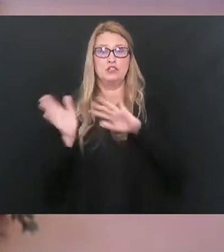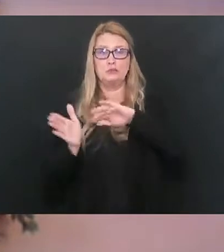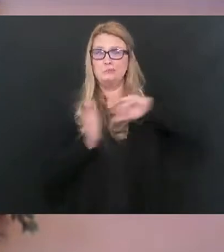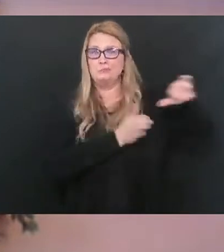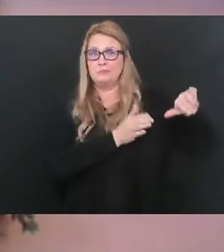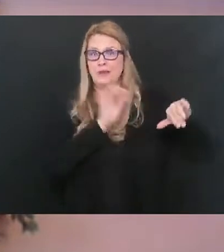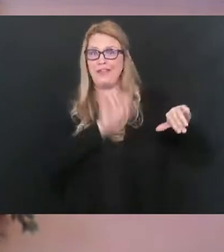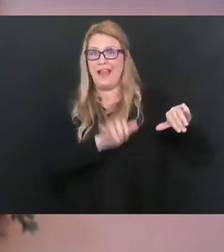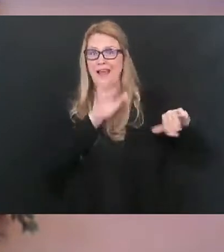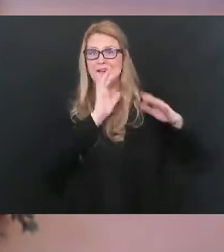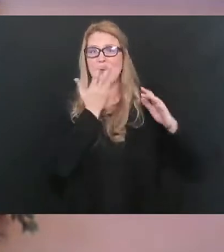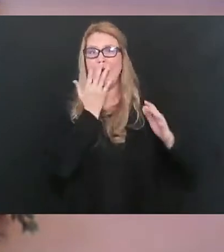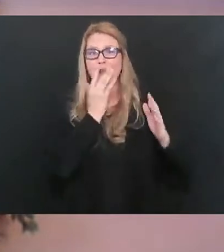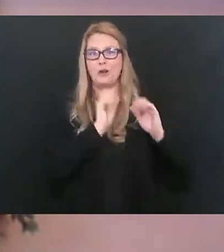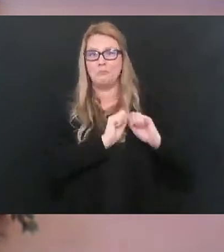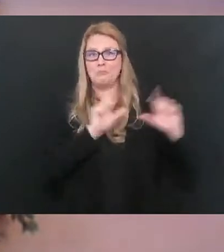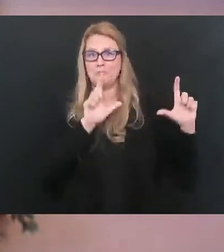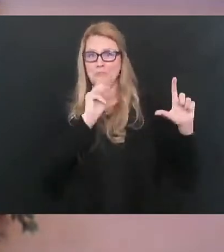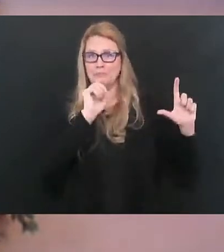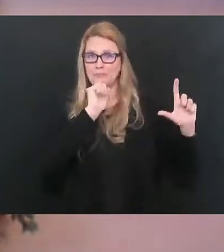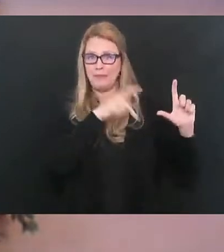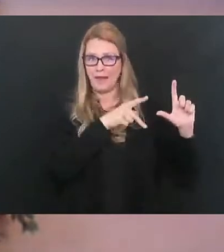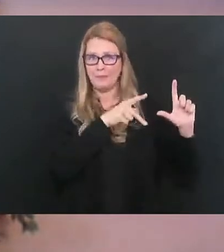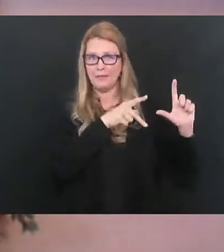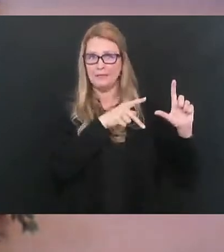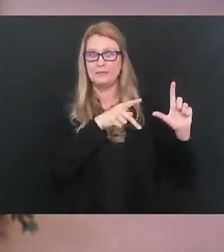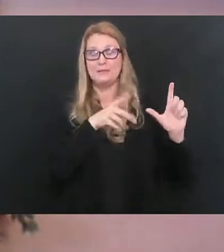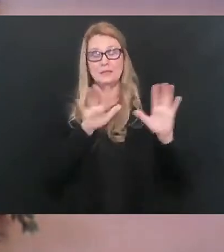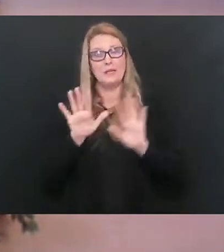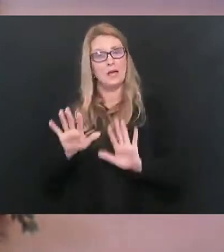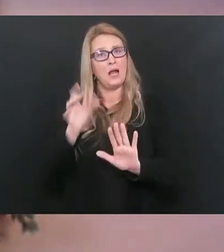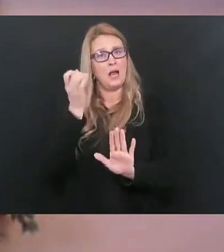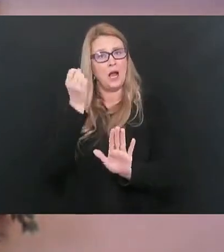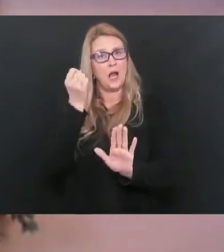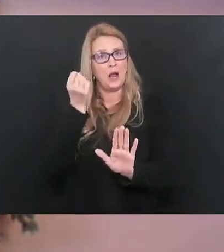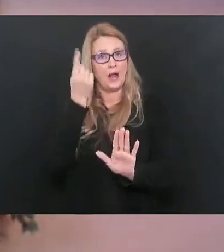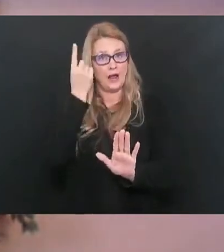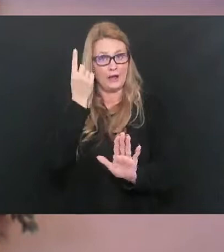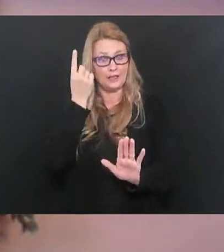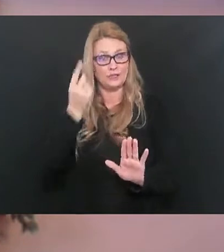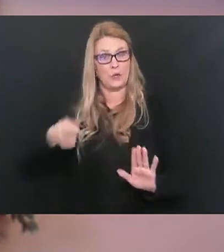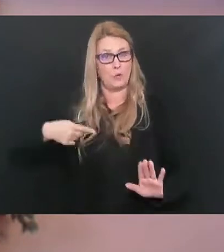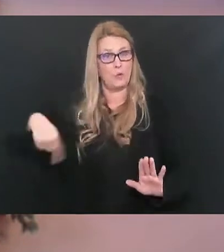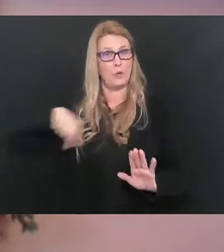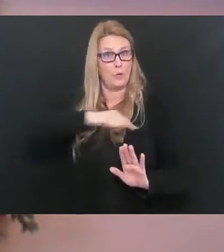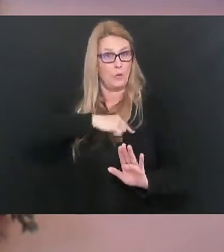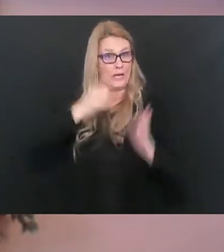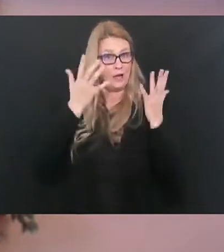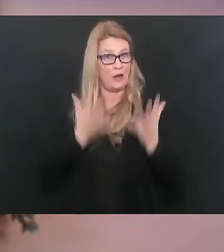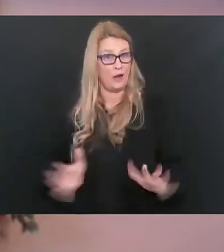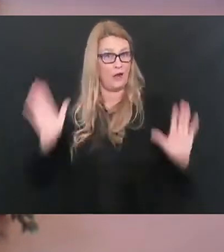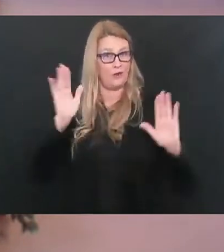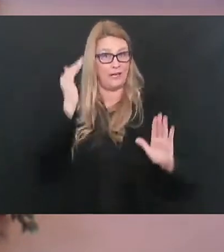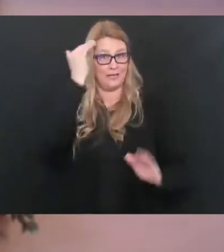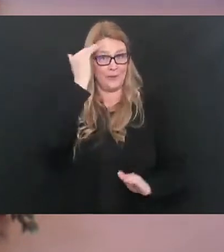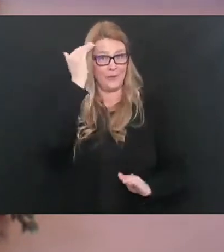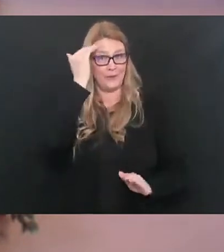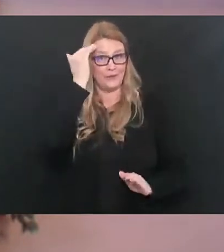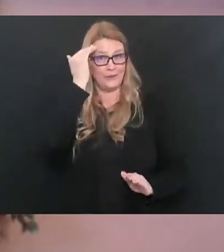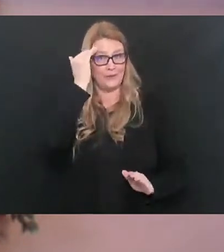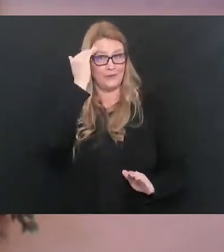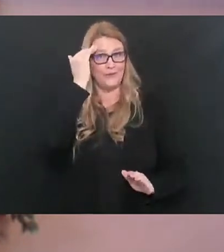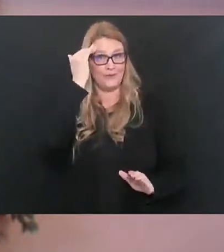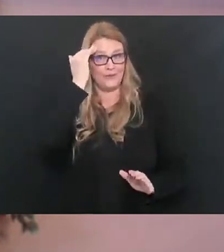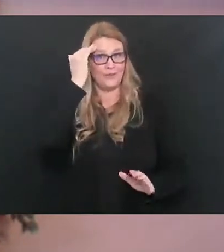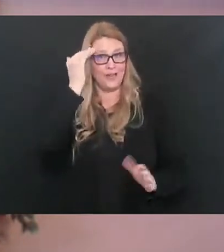let our children go to school. With that said, we know that we are very